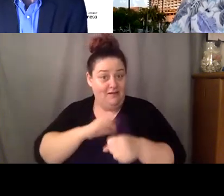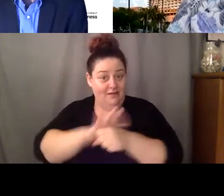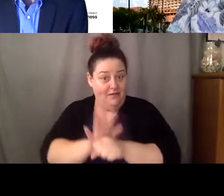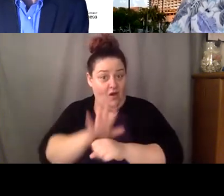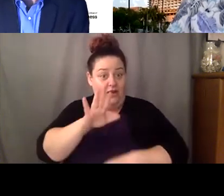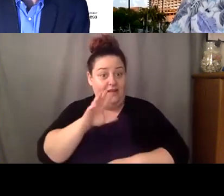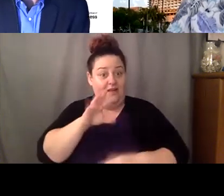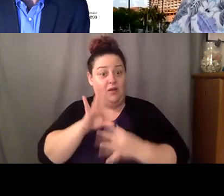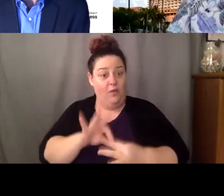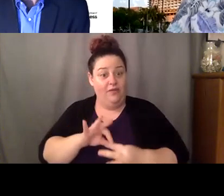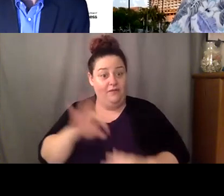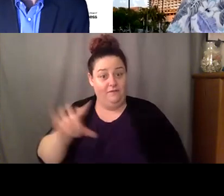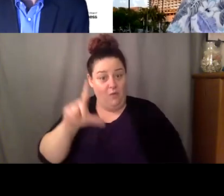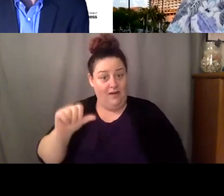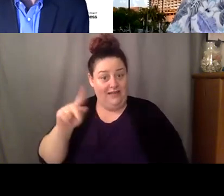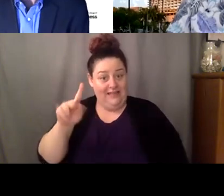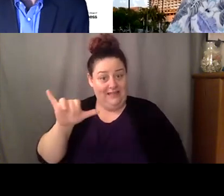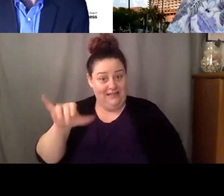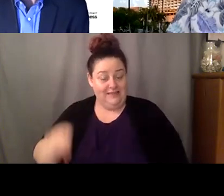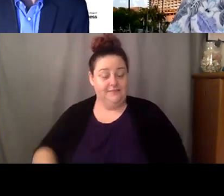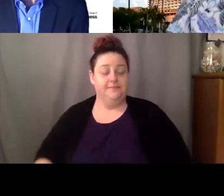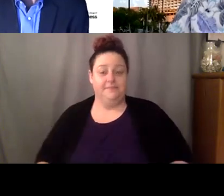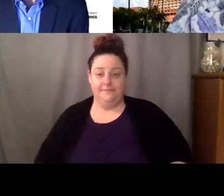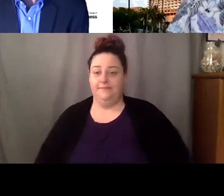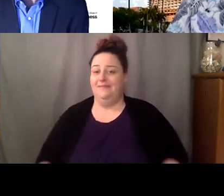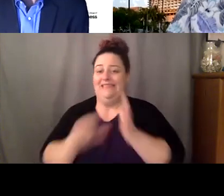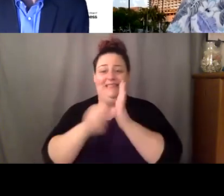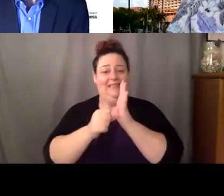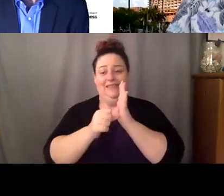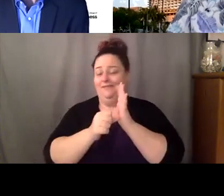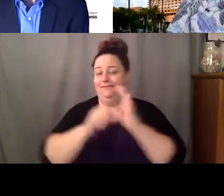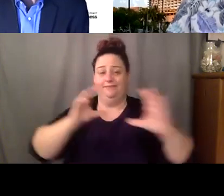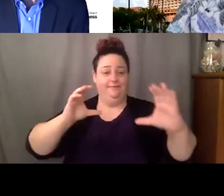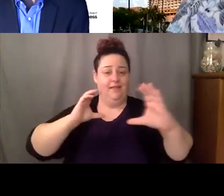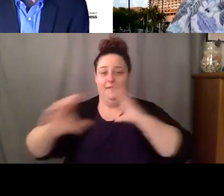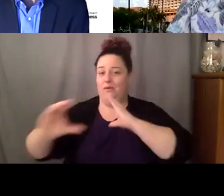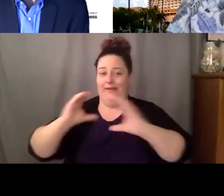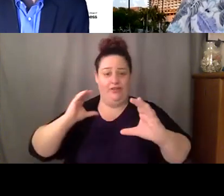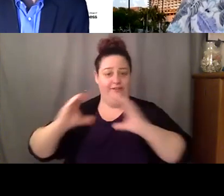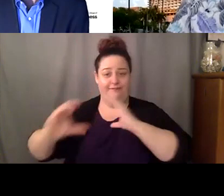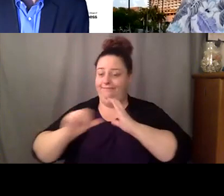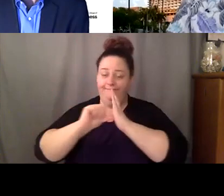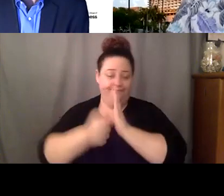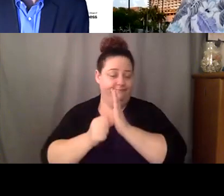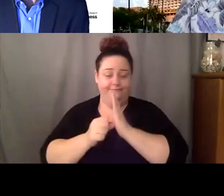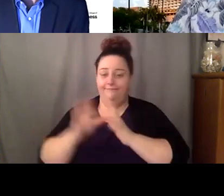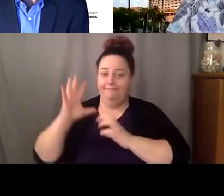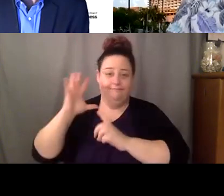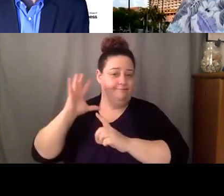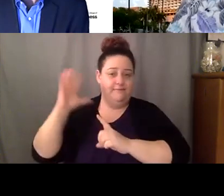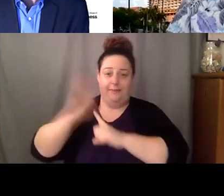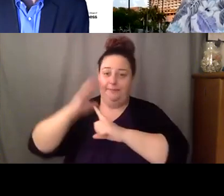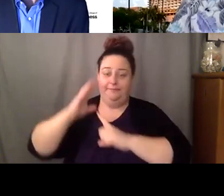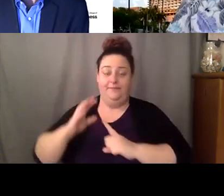the Keys? I think the communication is the most important. You have to be able to convey to